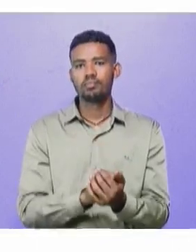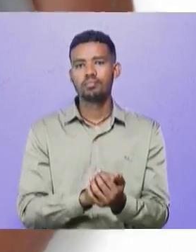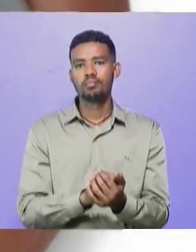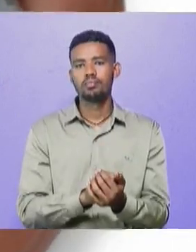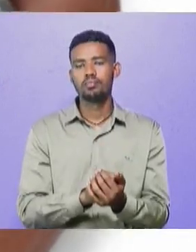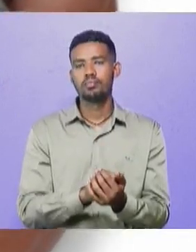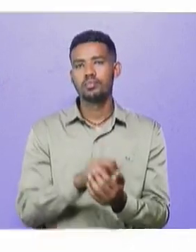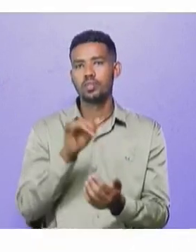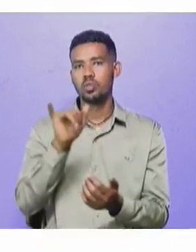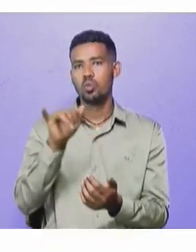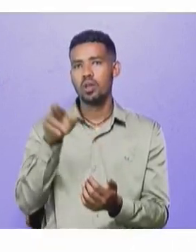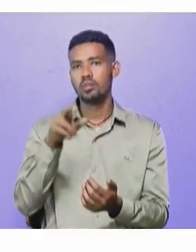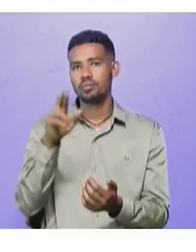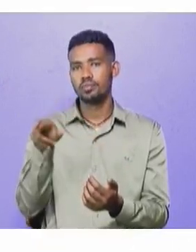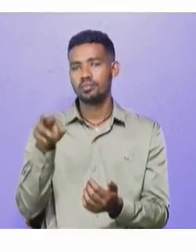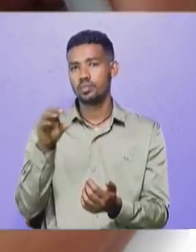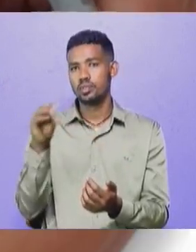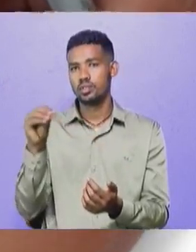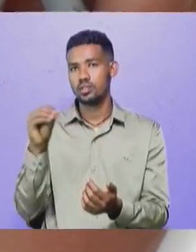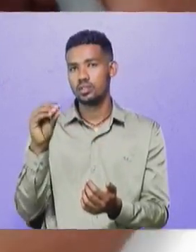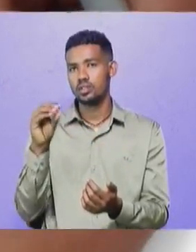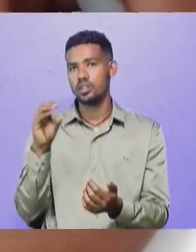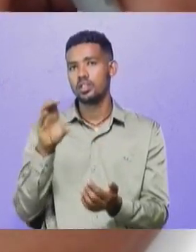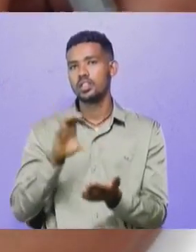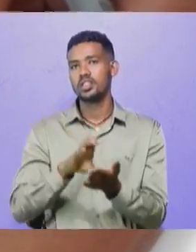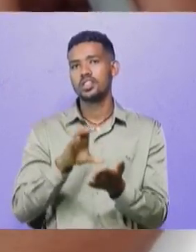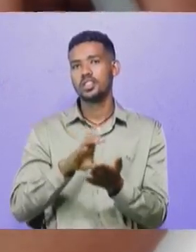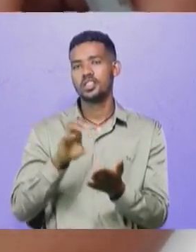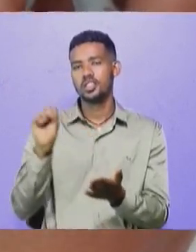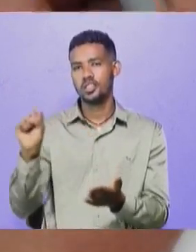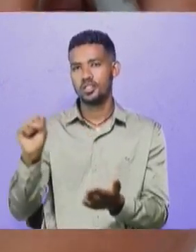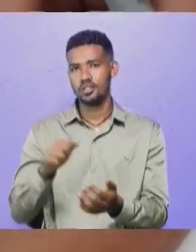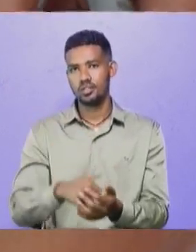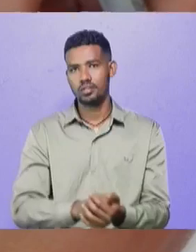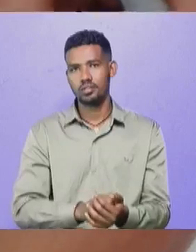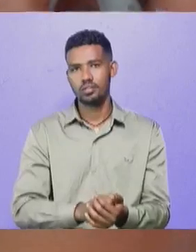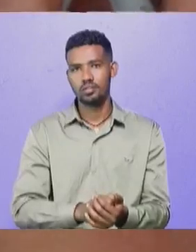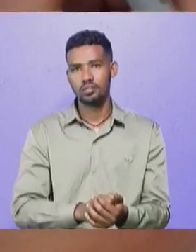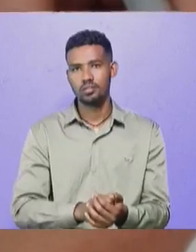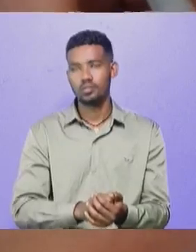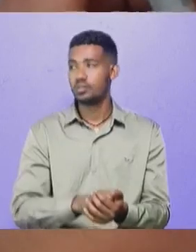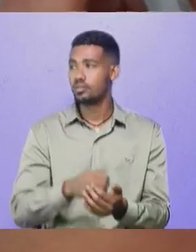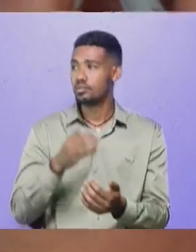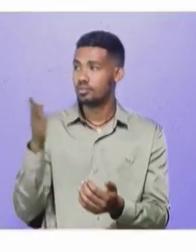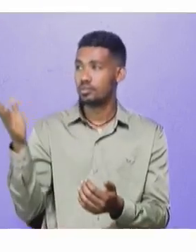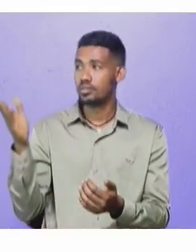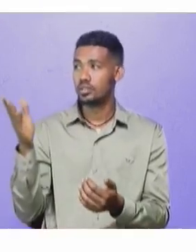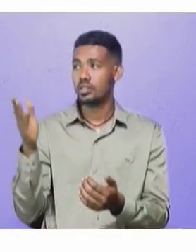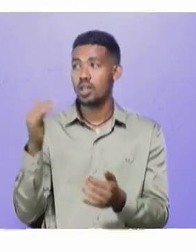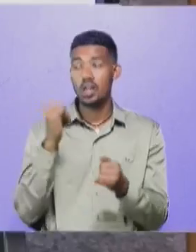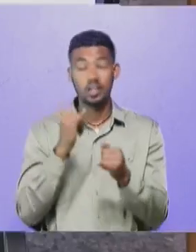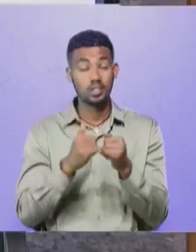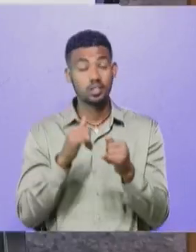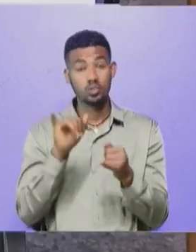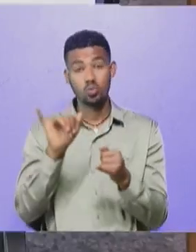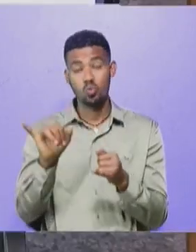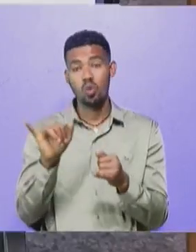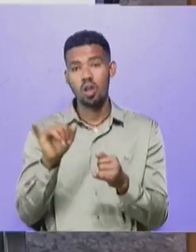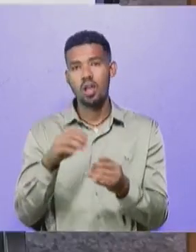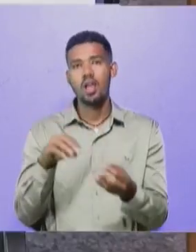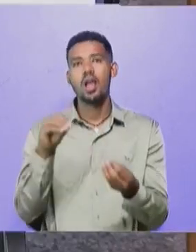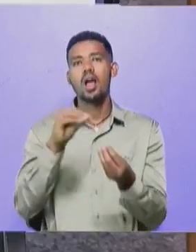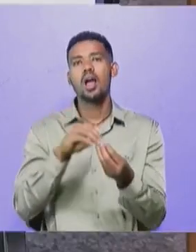cancel y and make it cities, cities. These are ending with y,